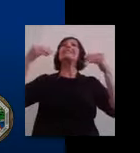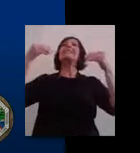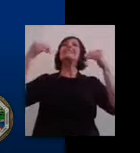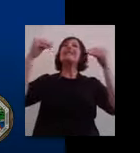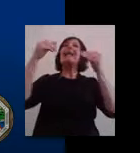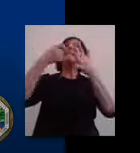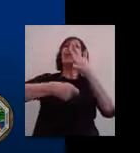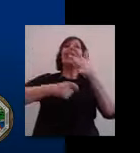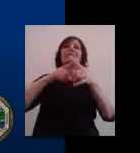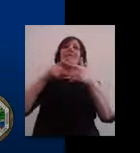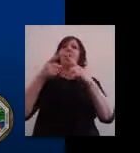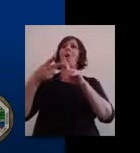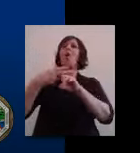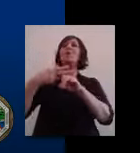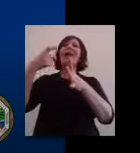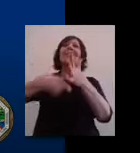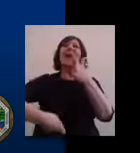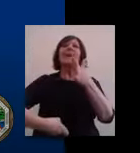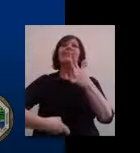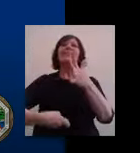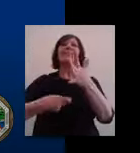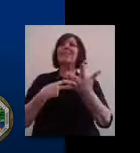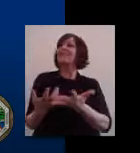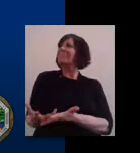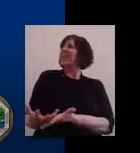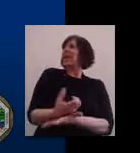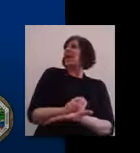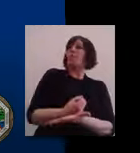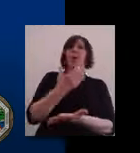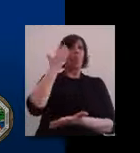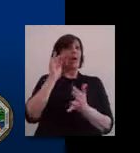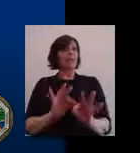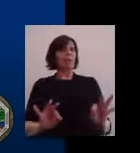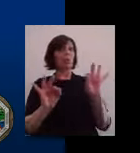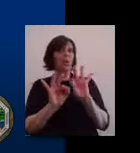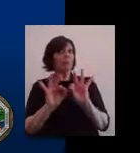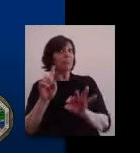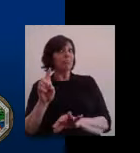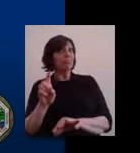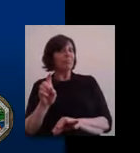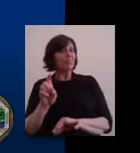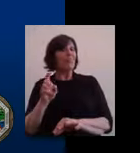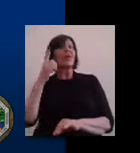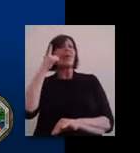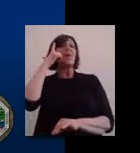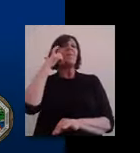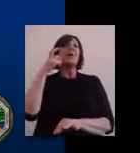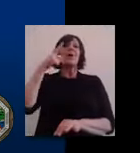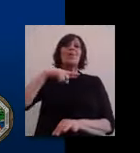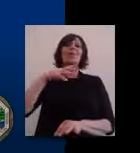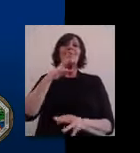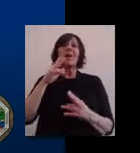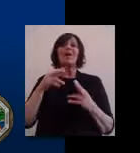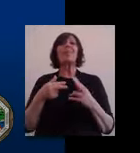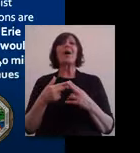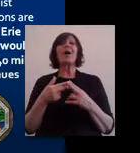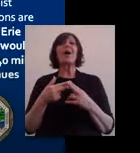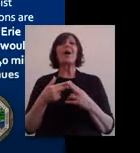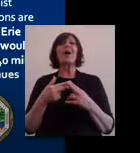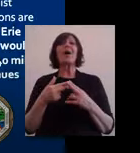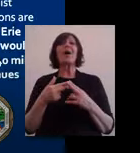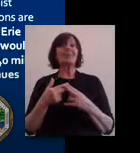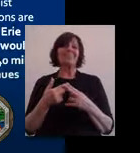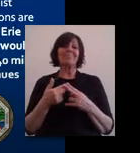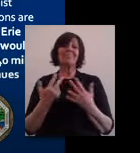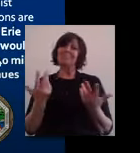other fees that we often generate. And why does this matter? Because we are talking about, based on estimates from